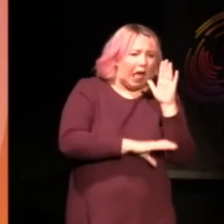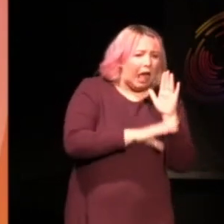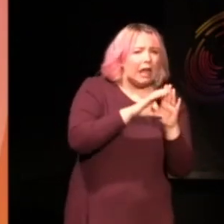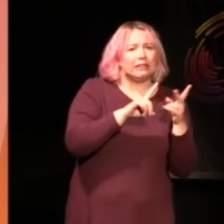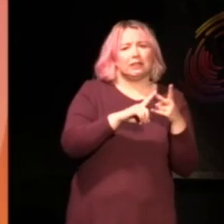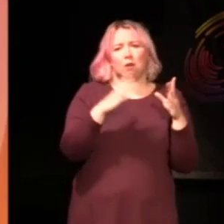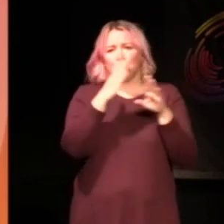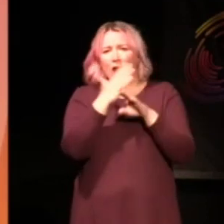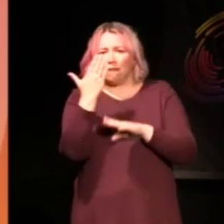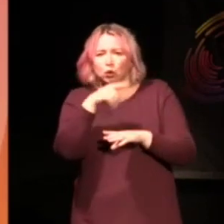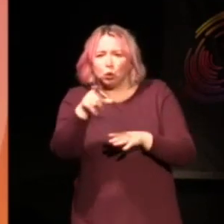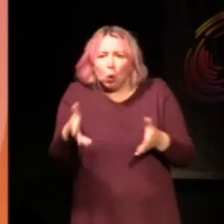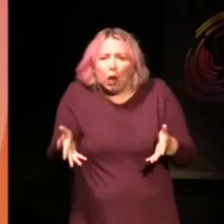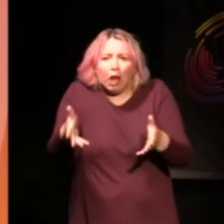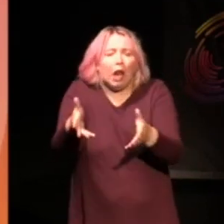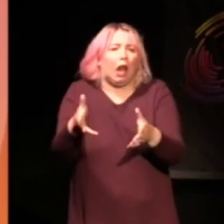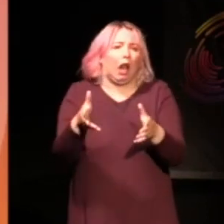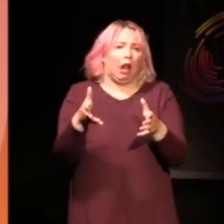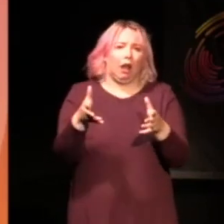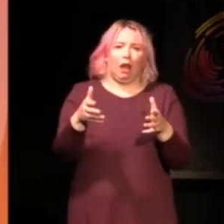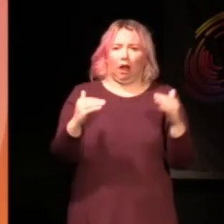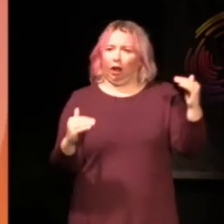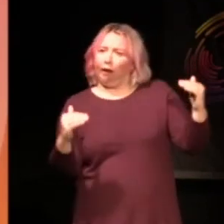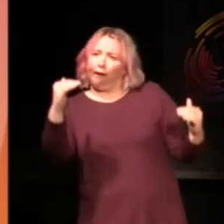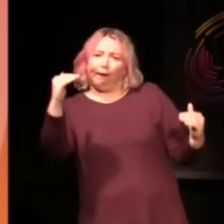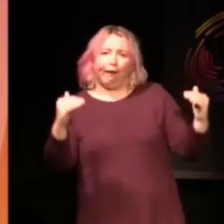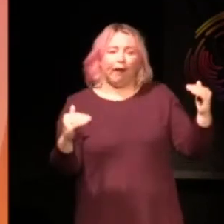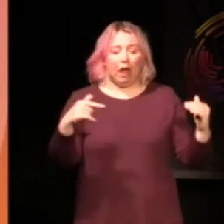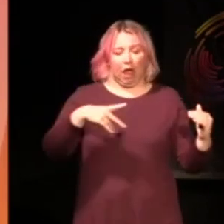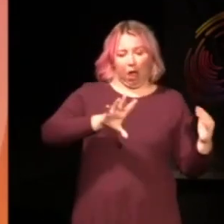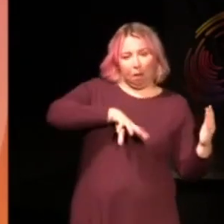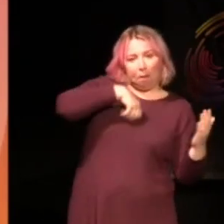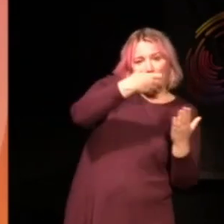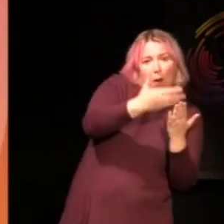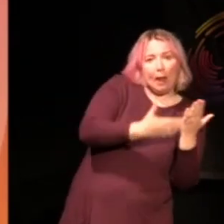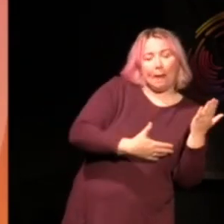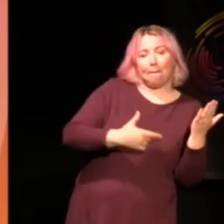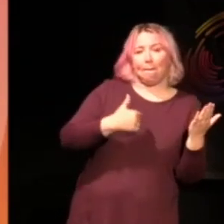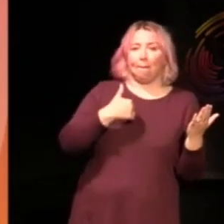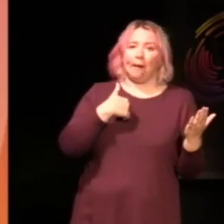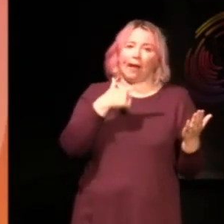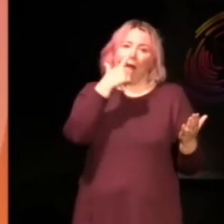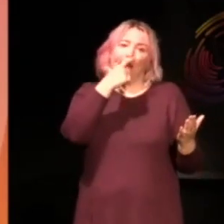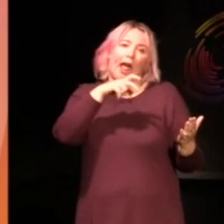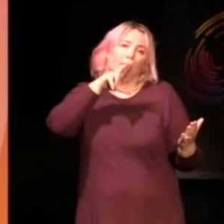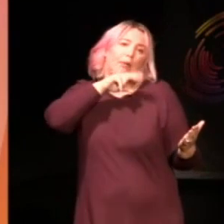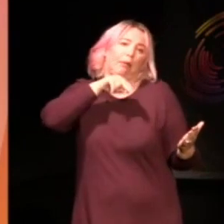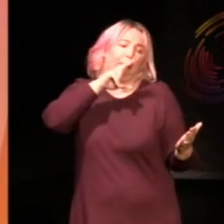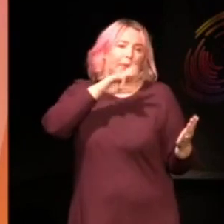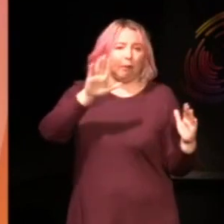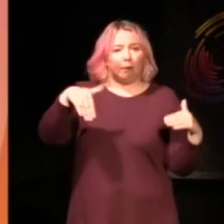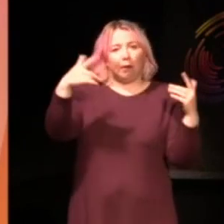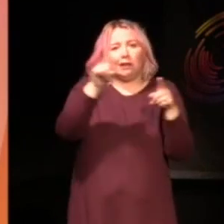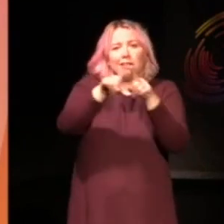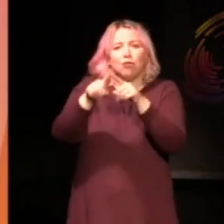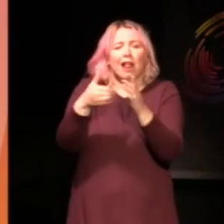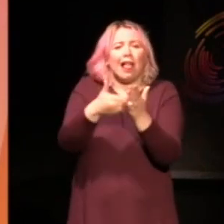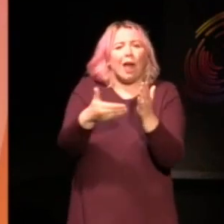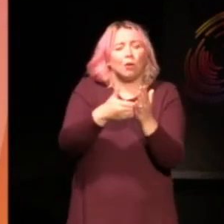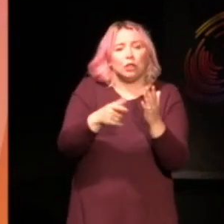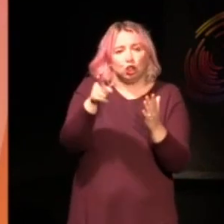school education. If you know how to recite poems in Latin, that gives you a privilege. It